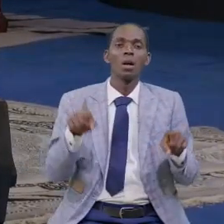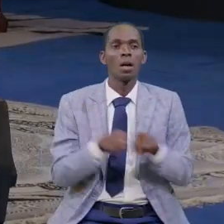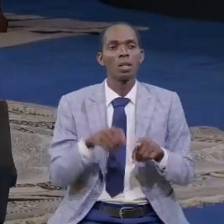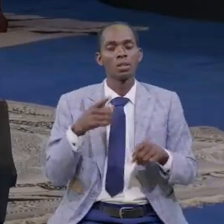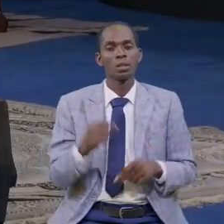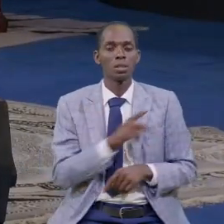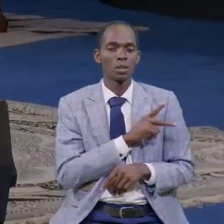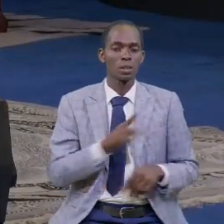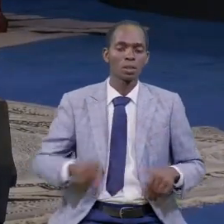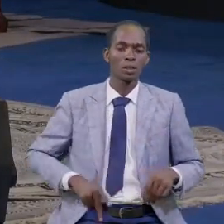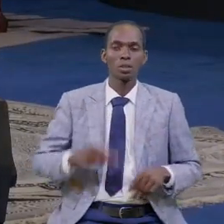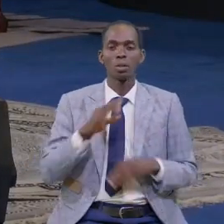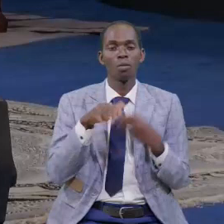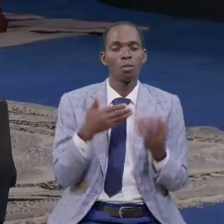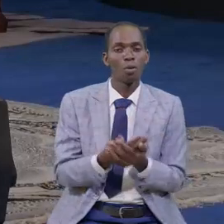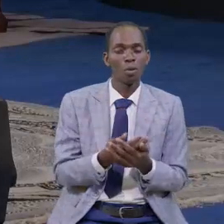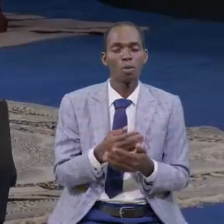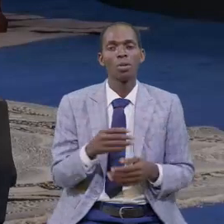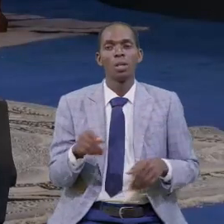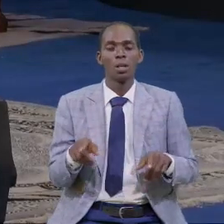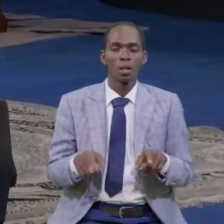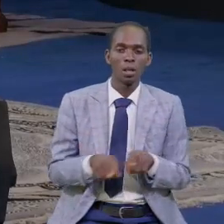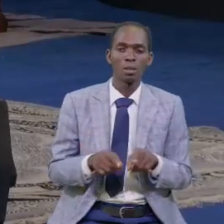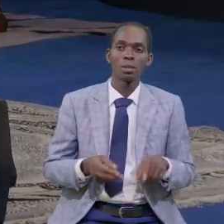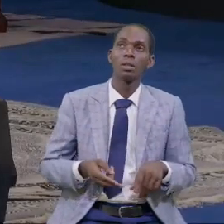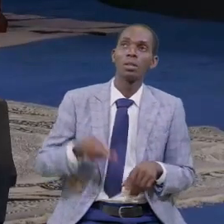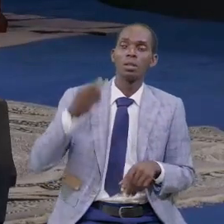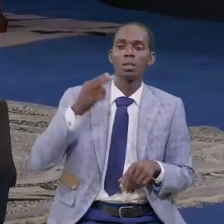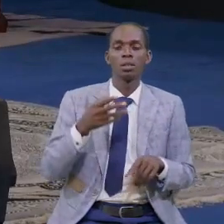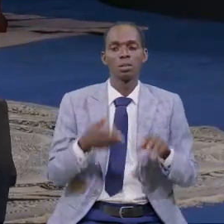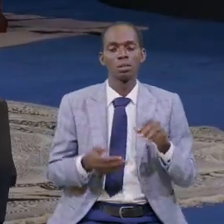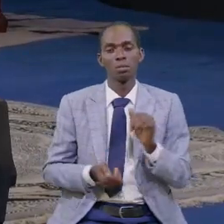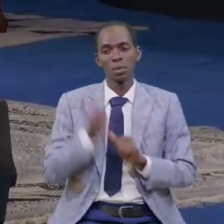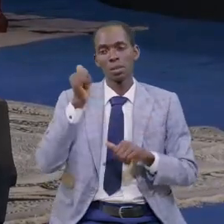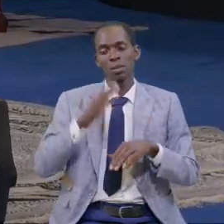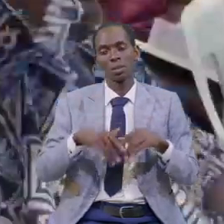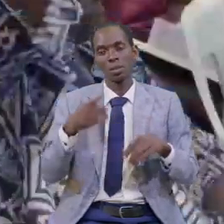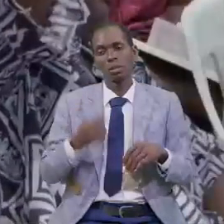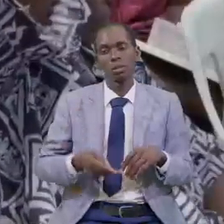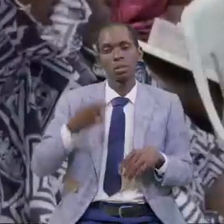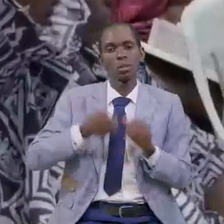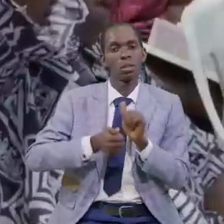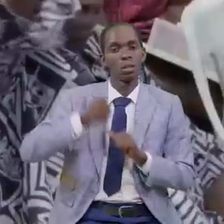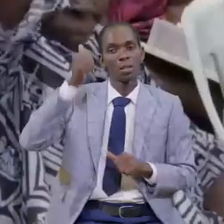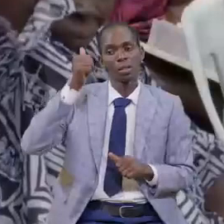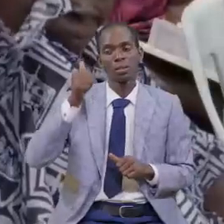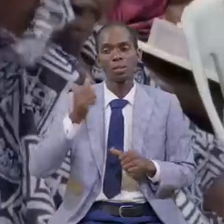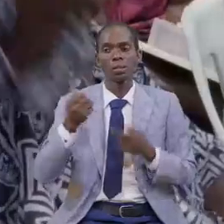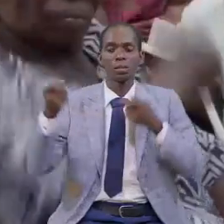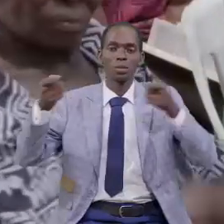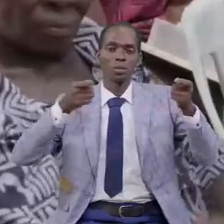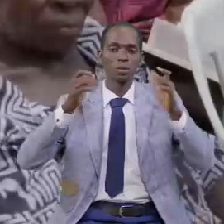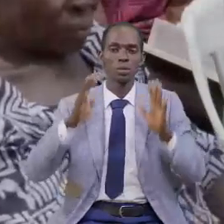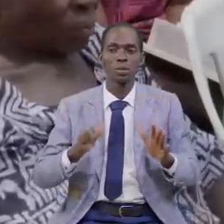higher than the highest sovereign. We're looking at three things here. Number one,